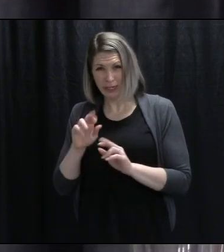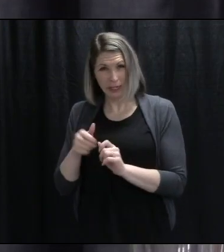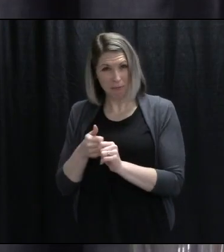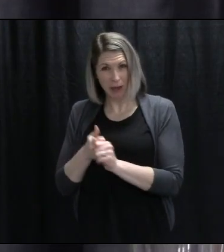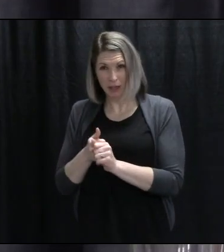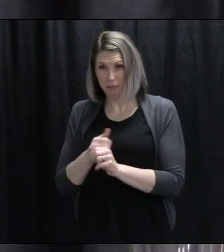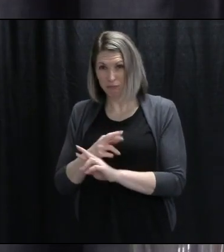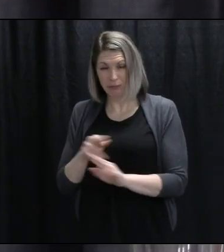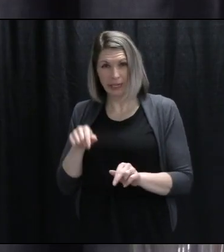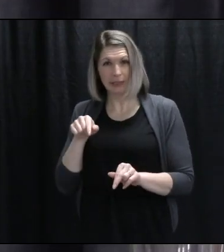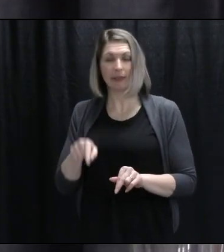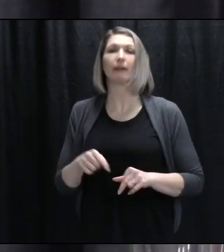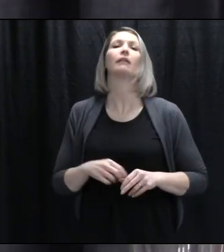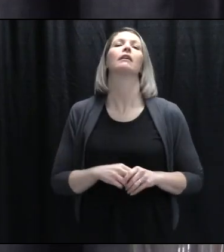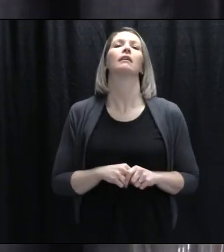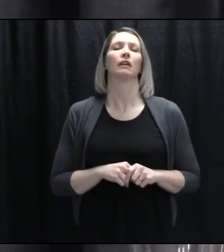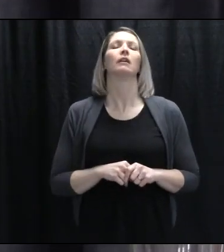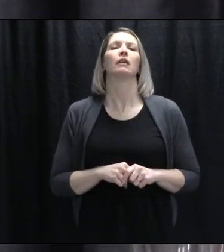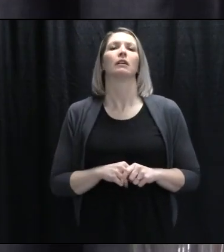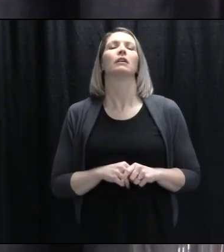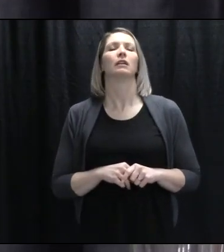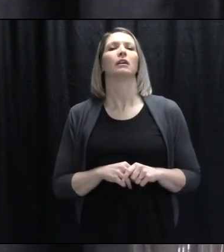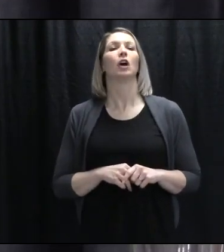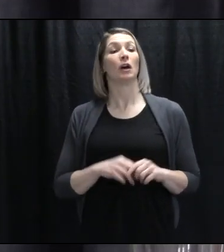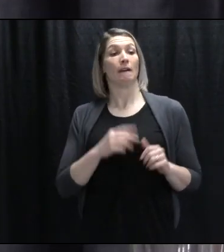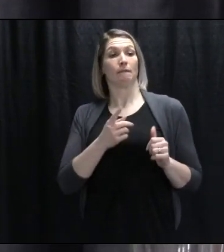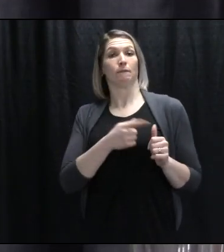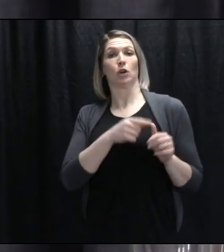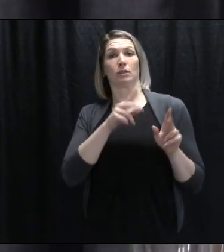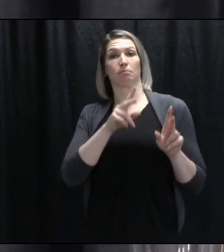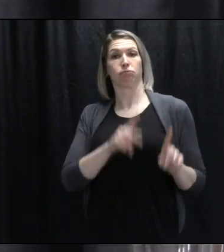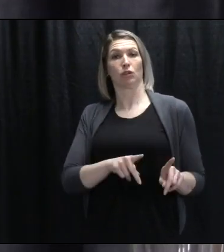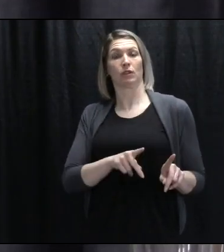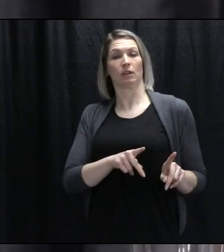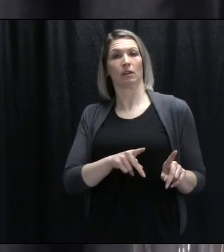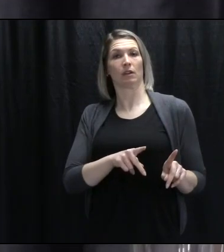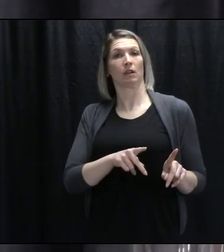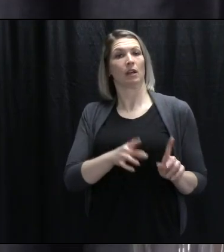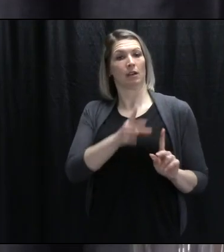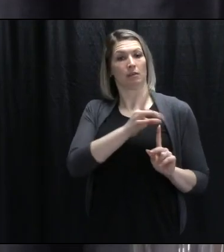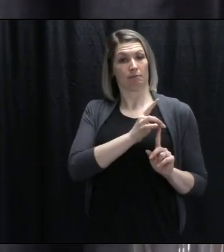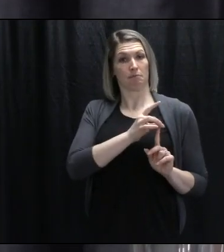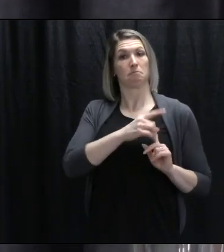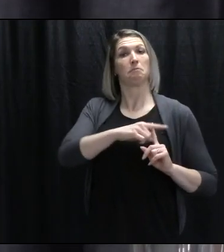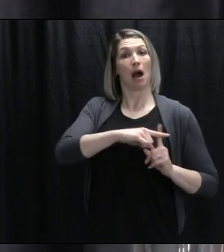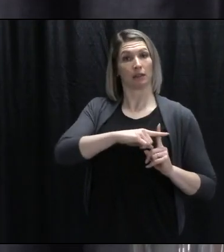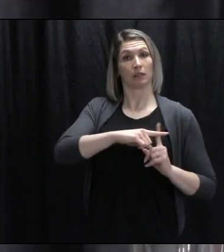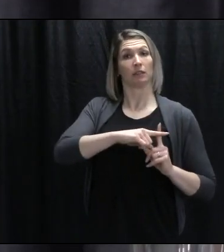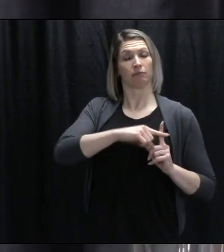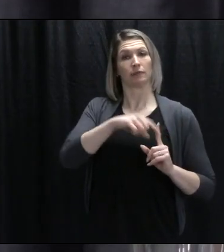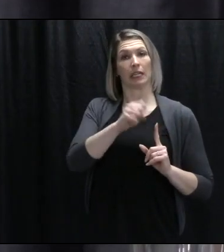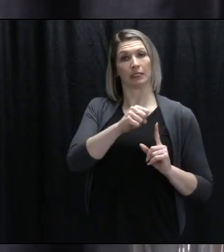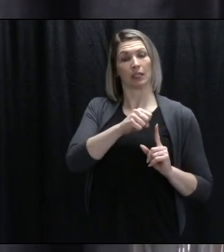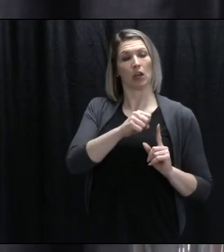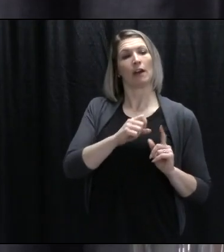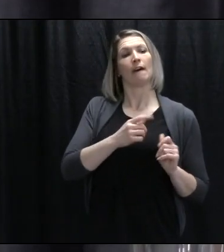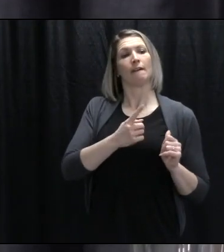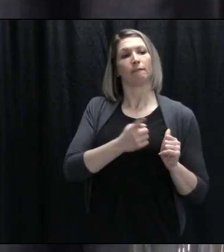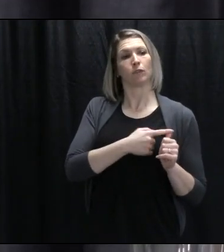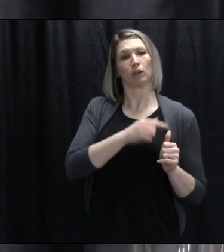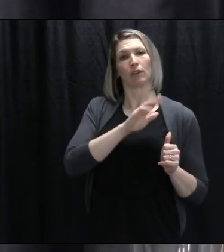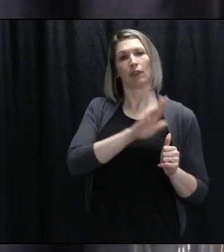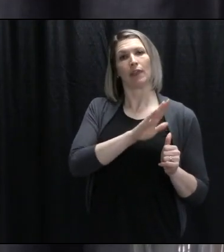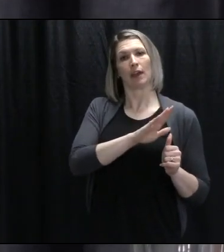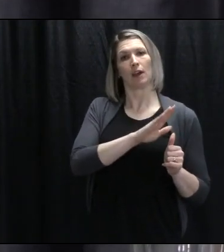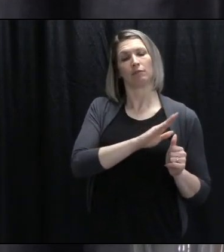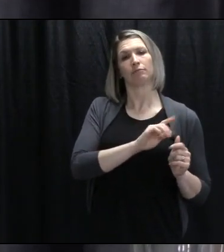who's tested positive. Their relationship for physical health lies with Eastern Health. My understanding is